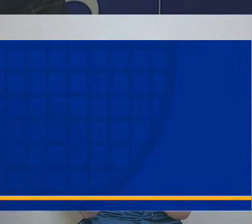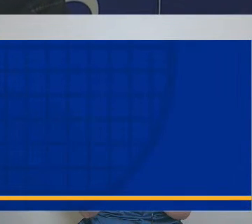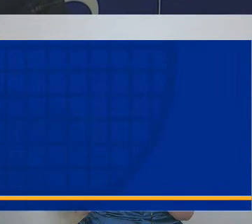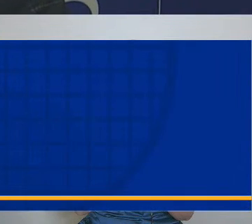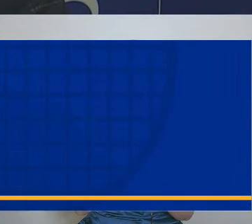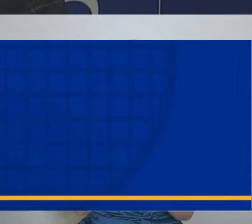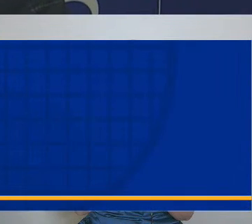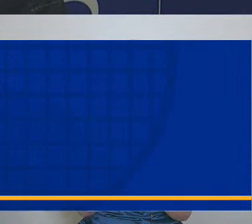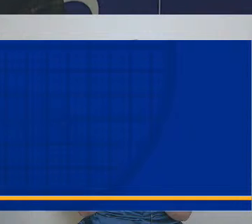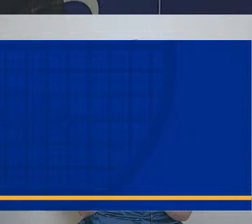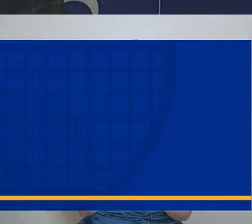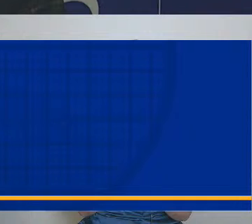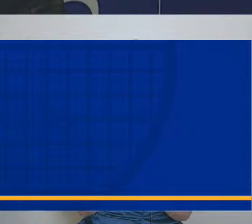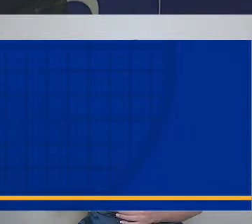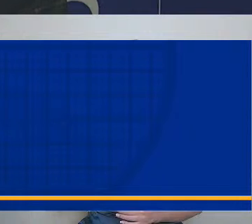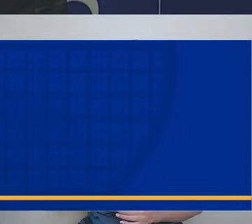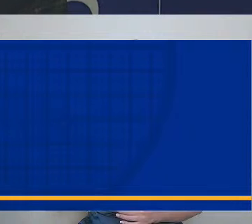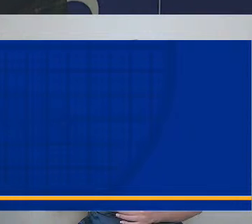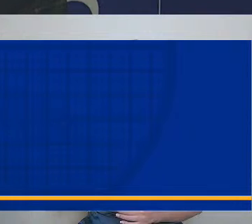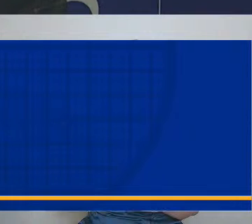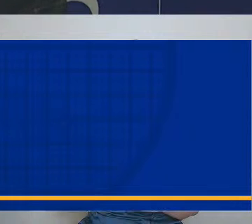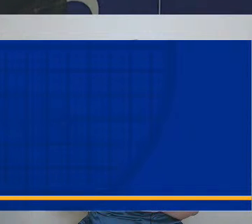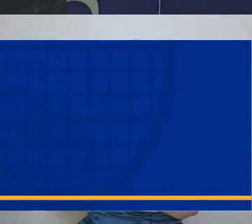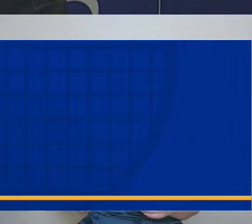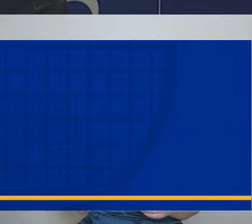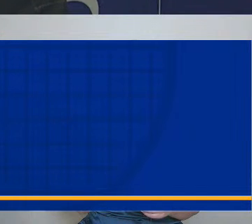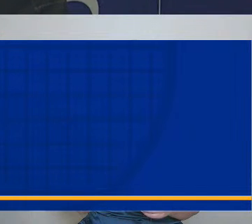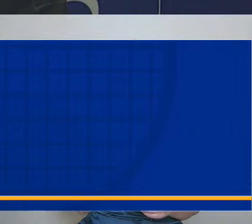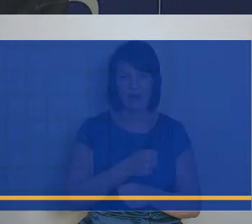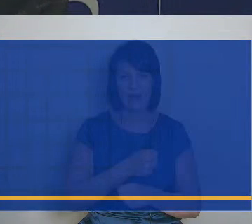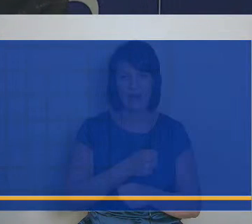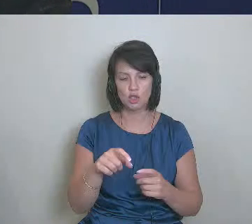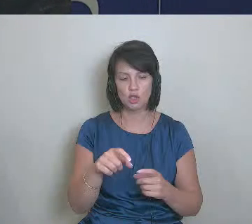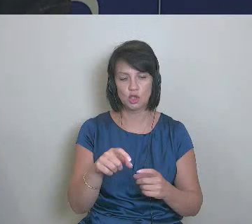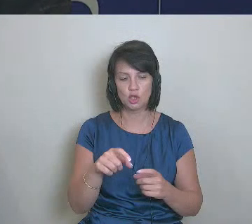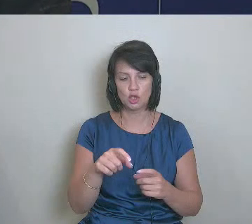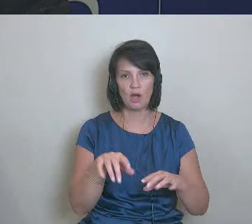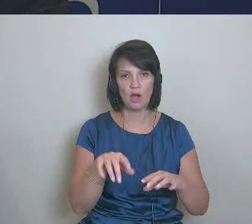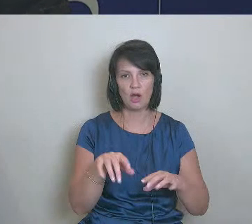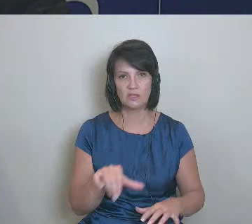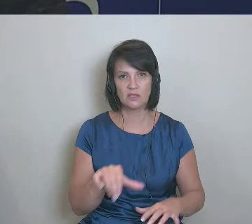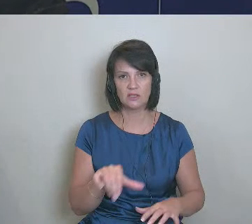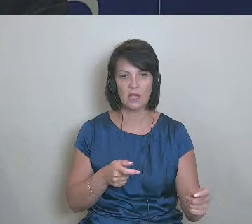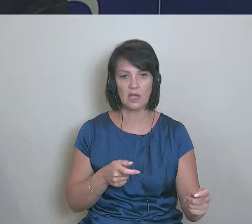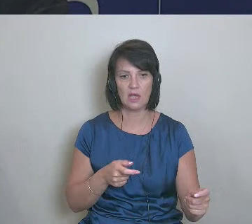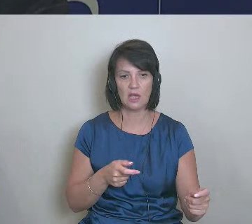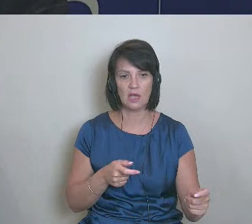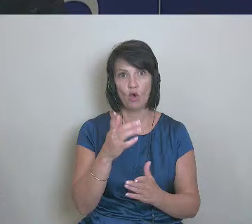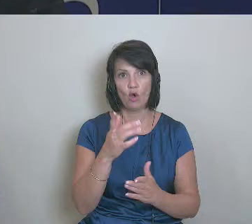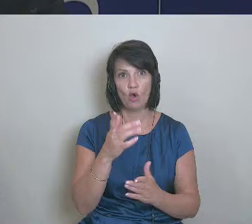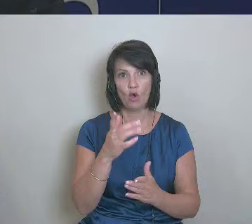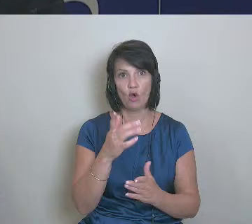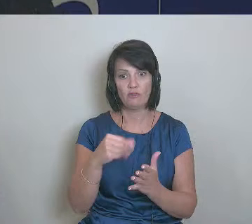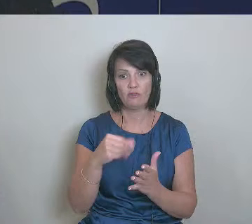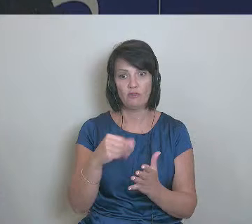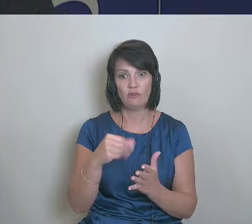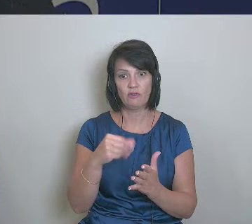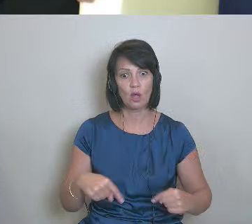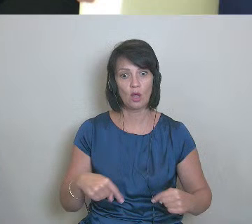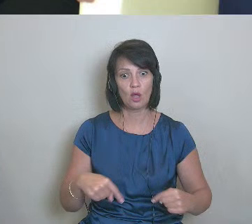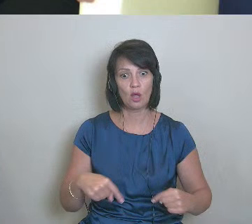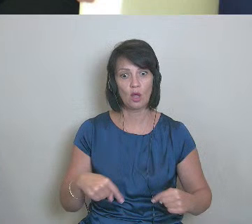which are close to the cities, have the starostas who are appointed by the local self-government